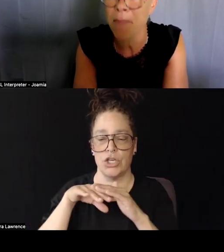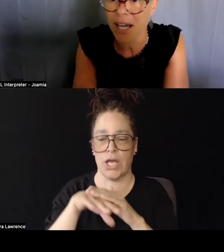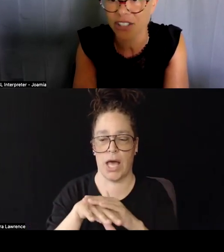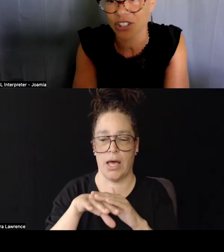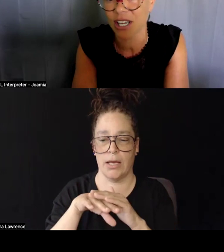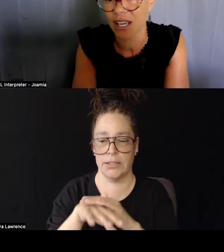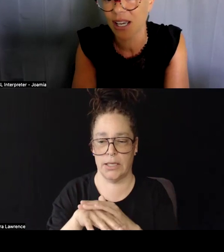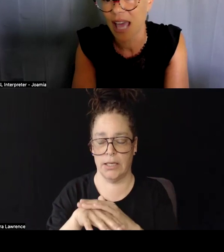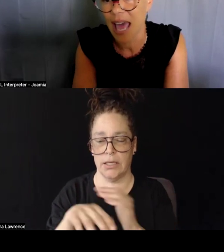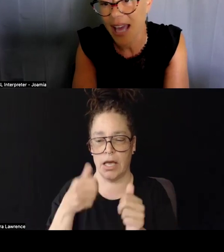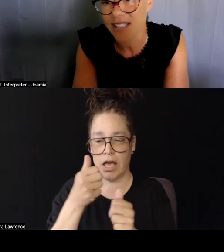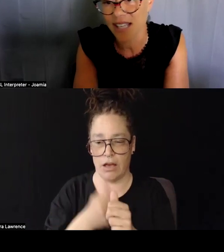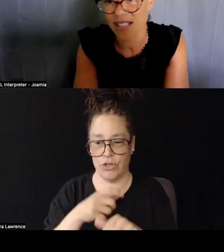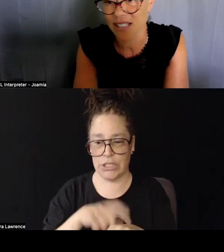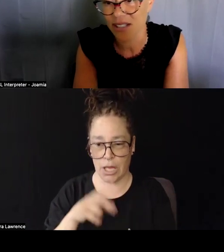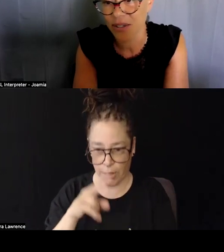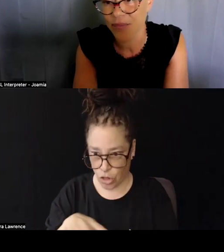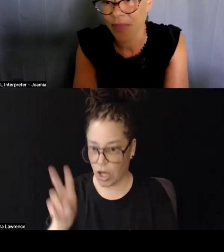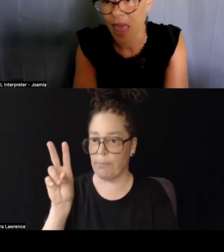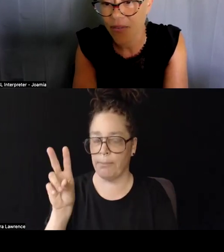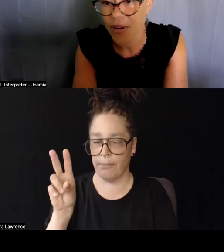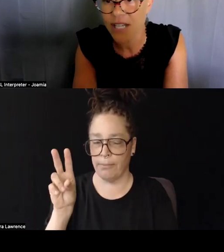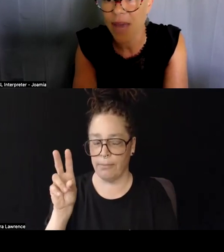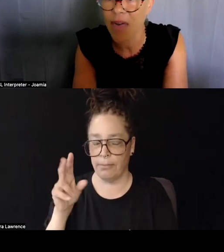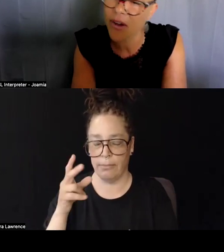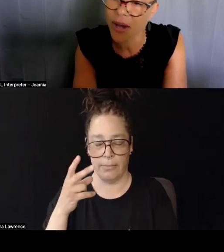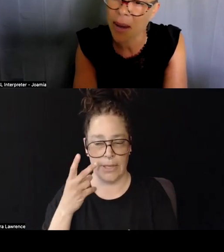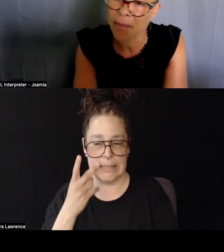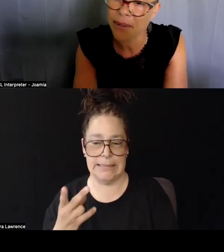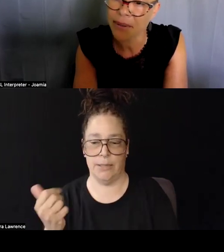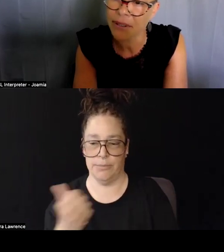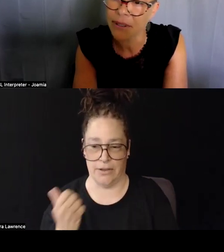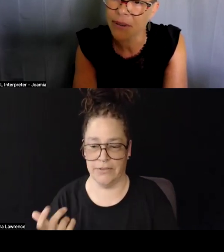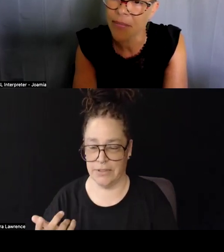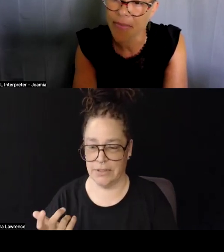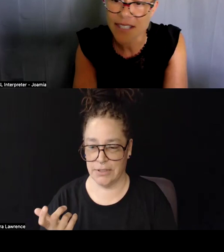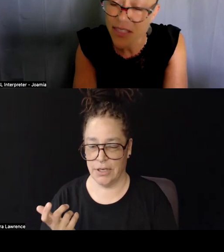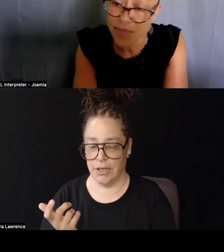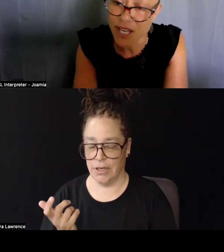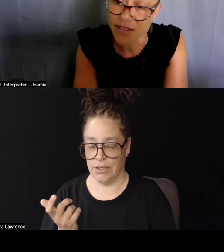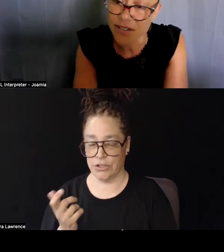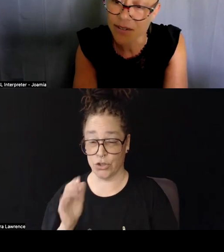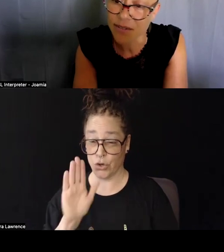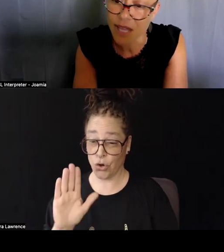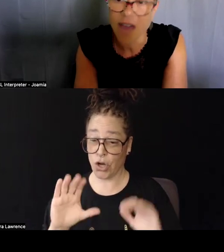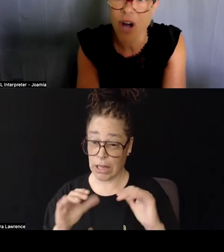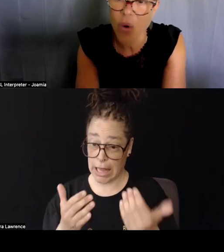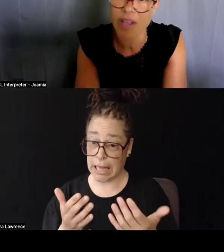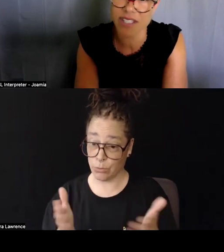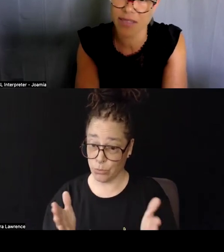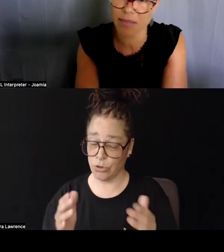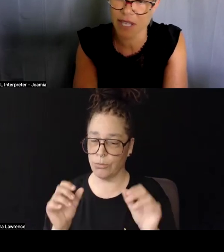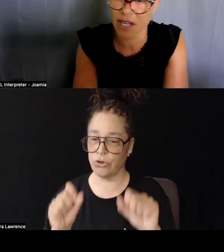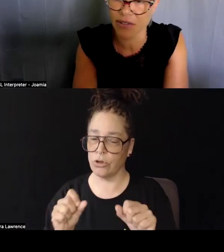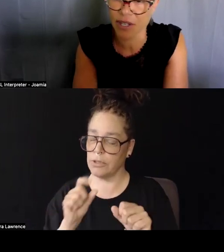so much access. Every time they look up, they see themselves. They have